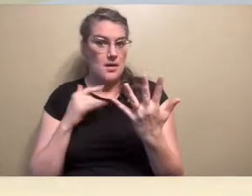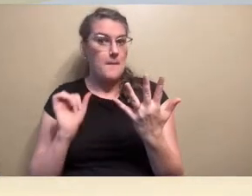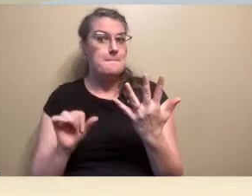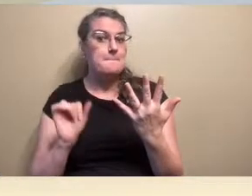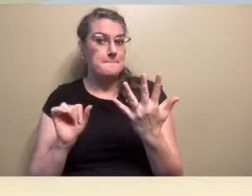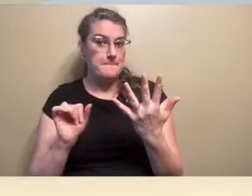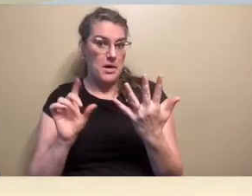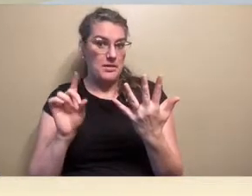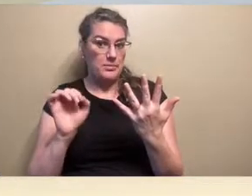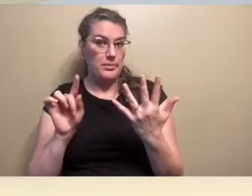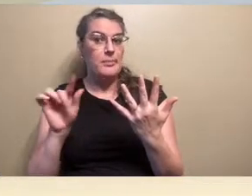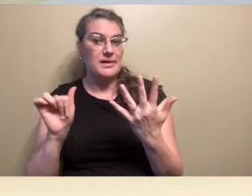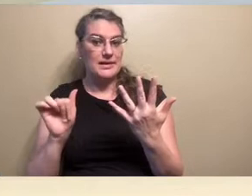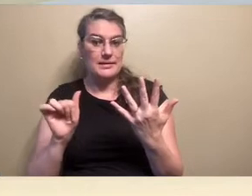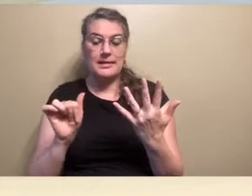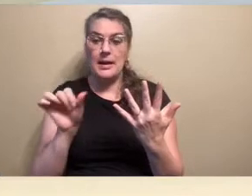variant.